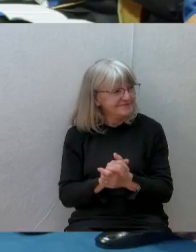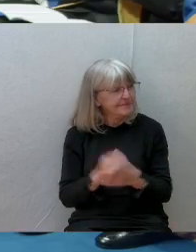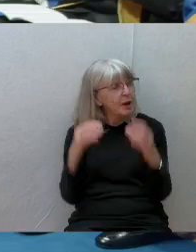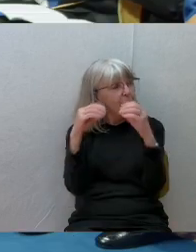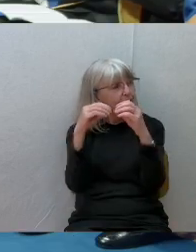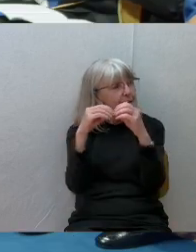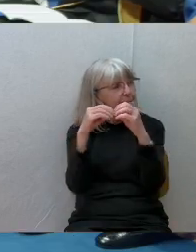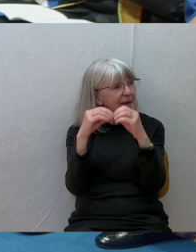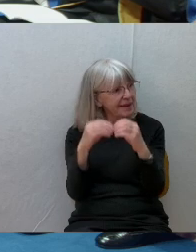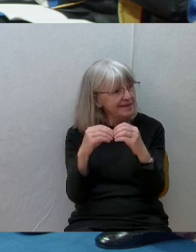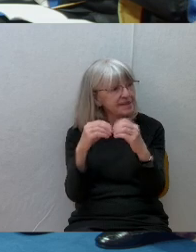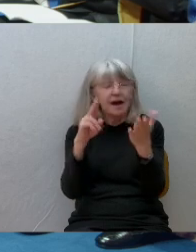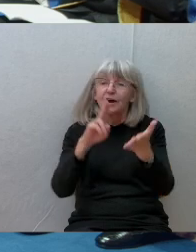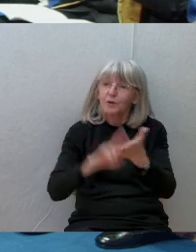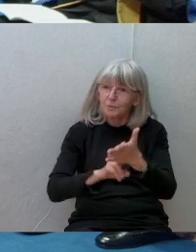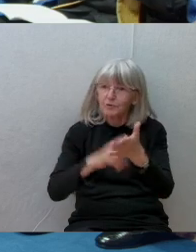Belinda Okocha.